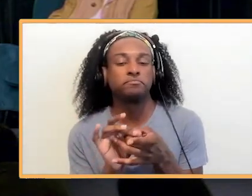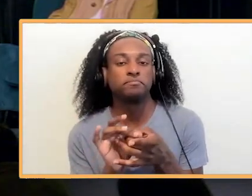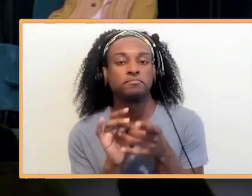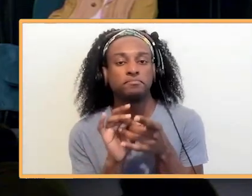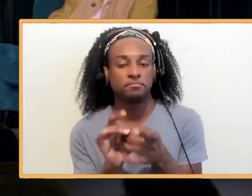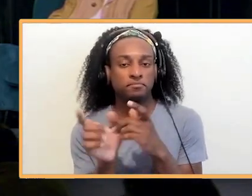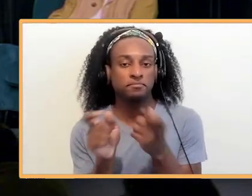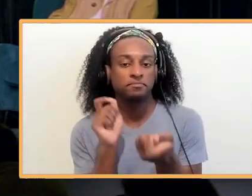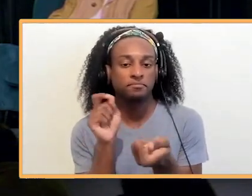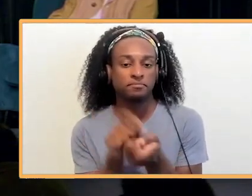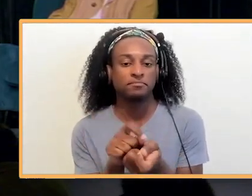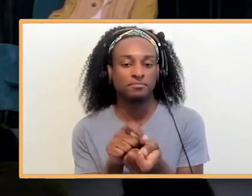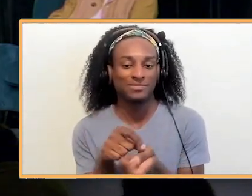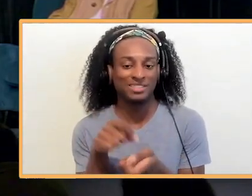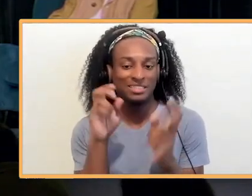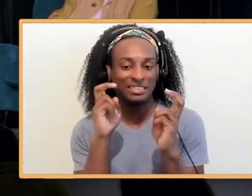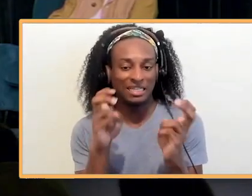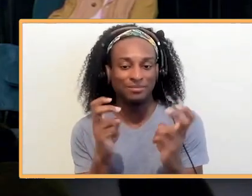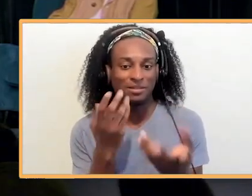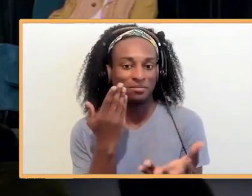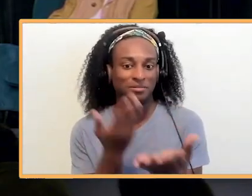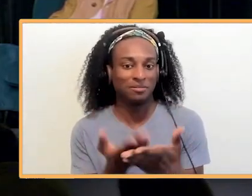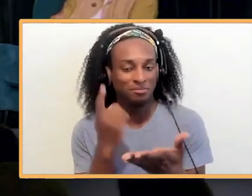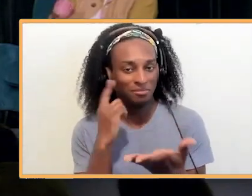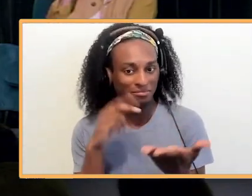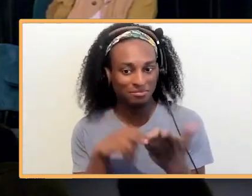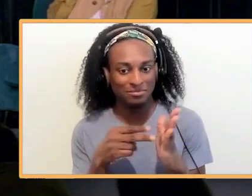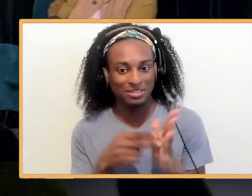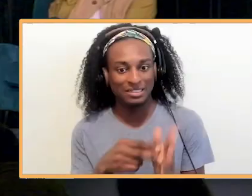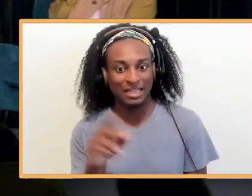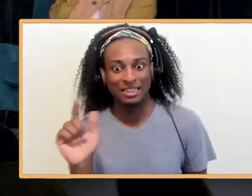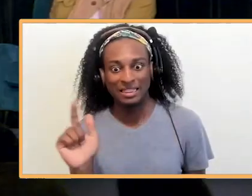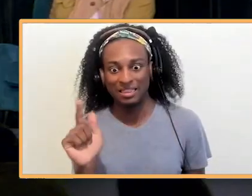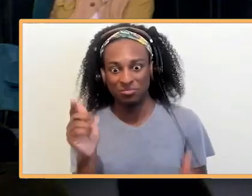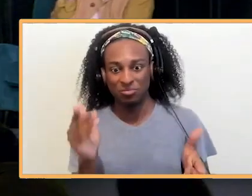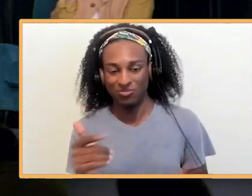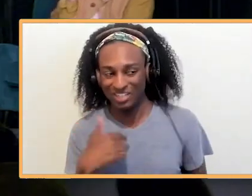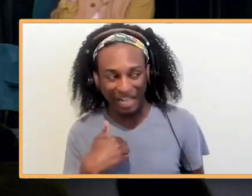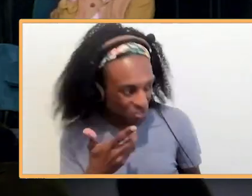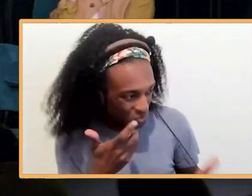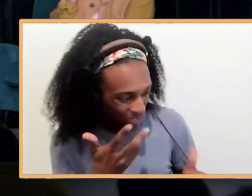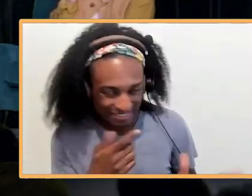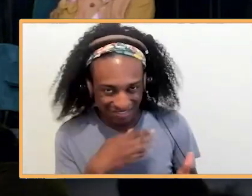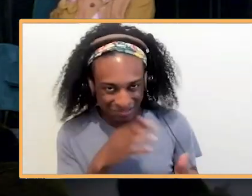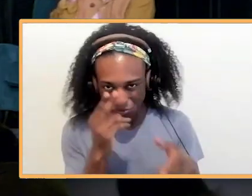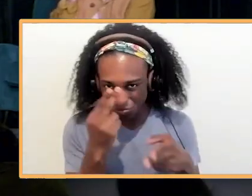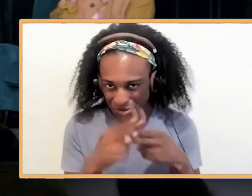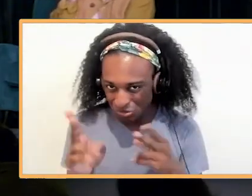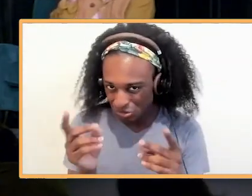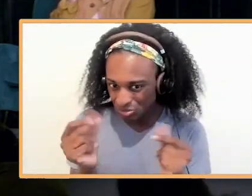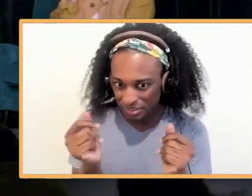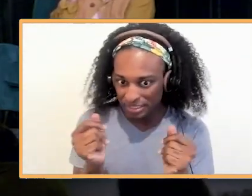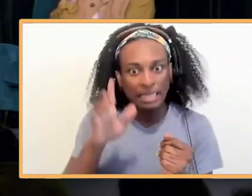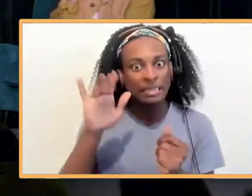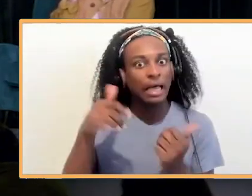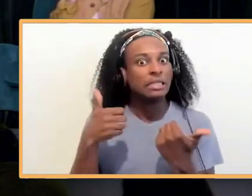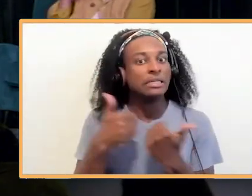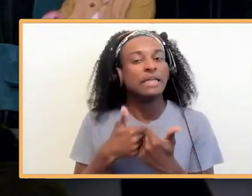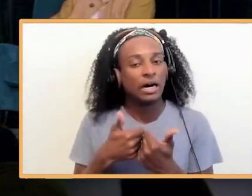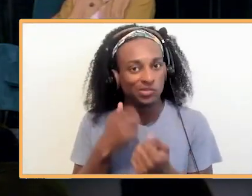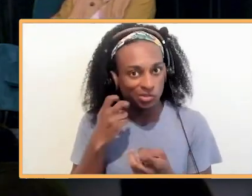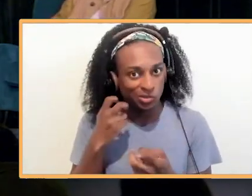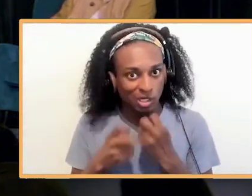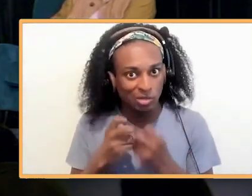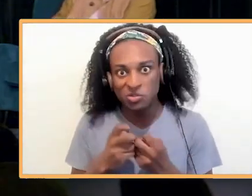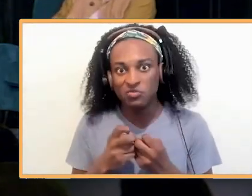well-meaning liberal. And I just want to, yes, I promise it's very quick. And that is the challenge of binary thinking Yep. that has also come